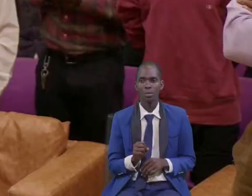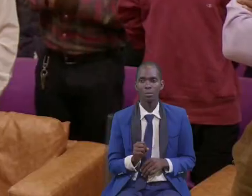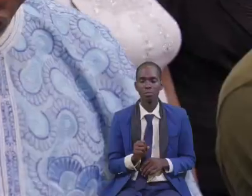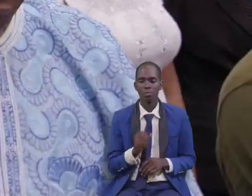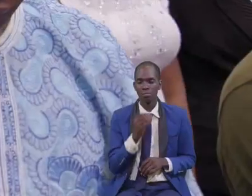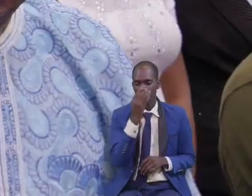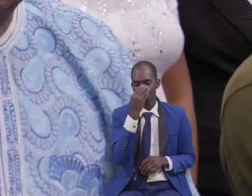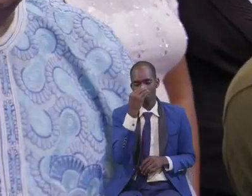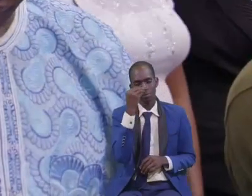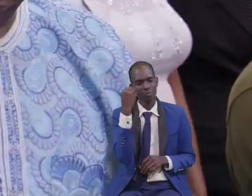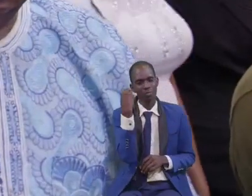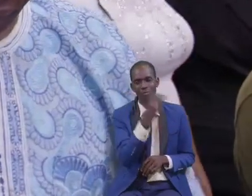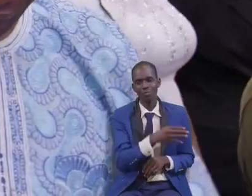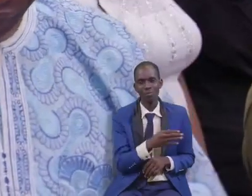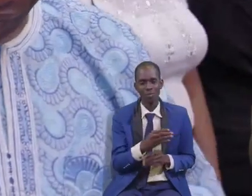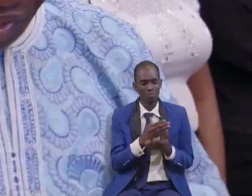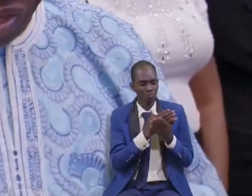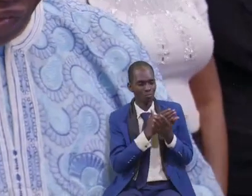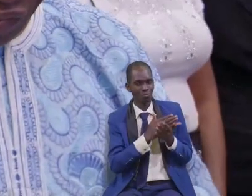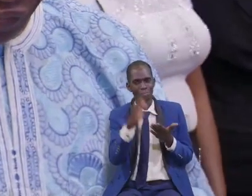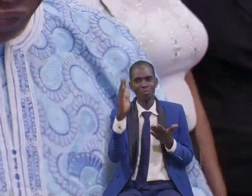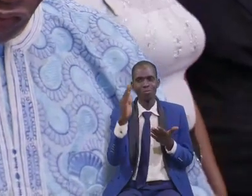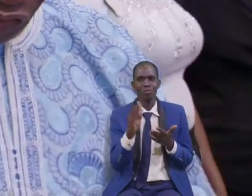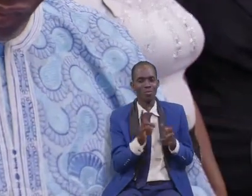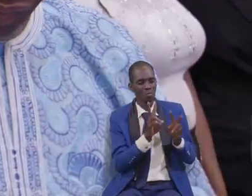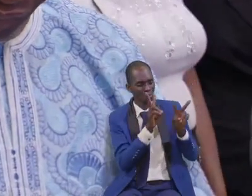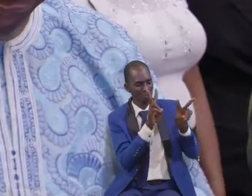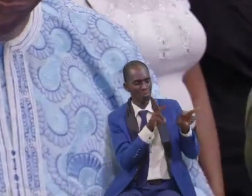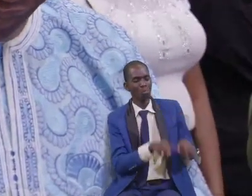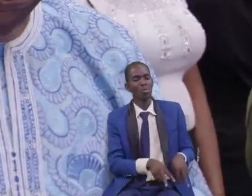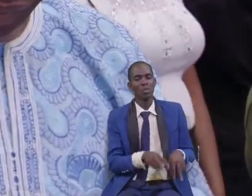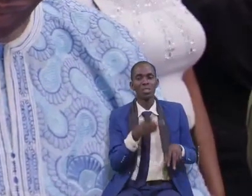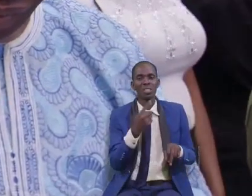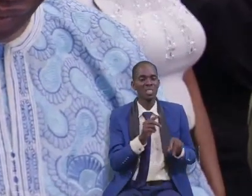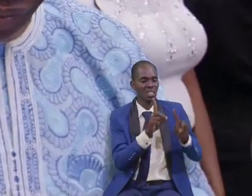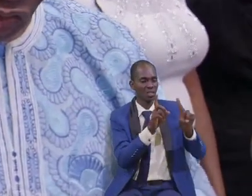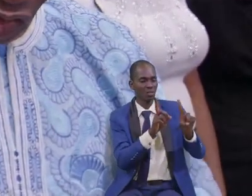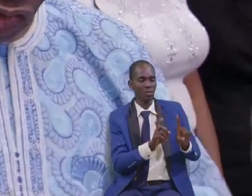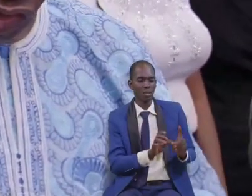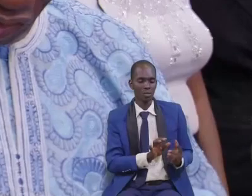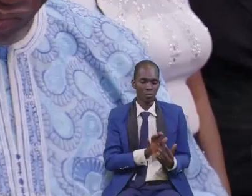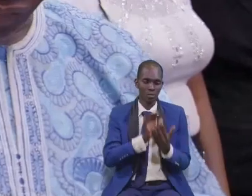Overlook the trials. Belittle the trials.